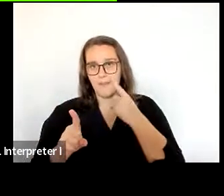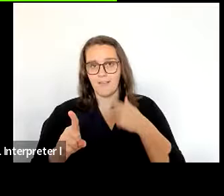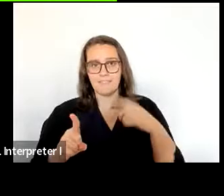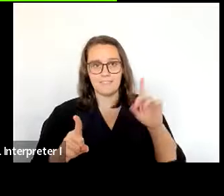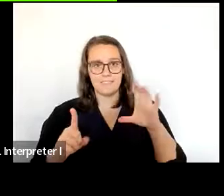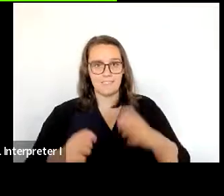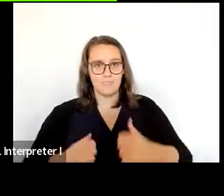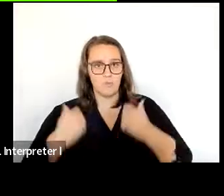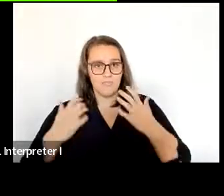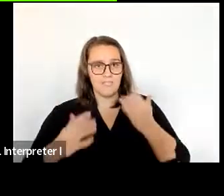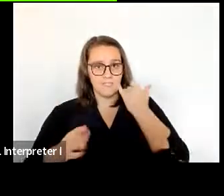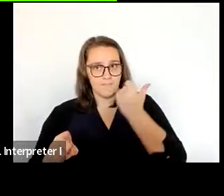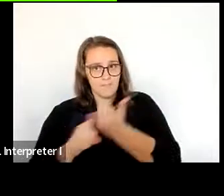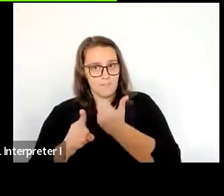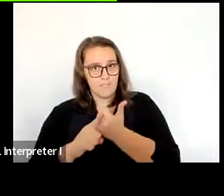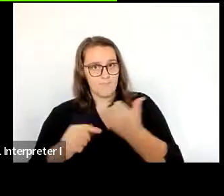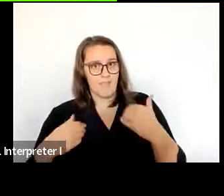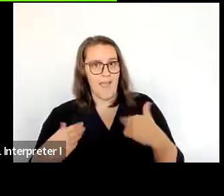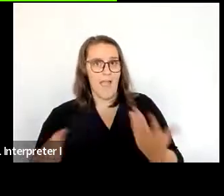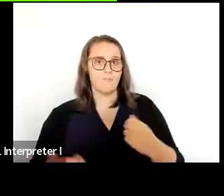with babies and toddlers.